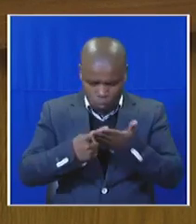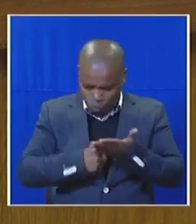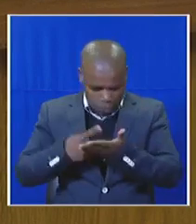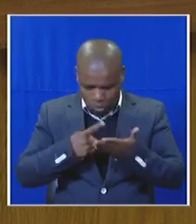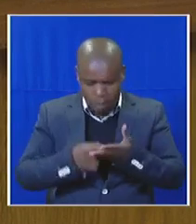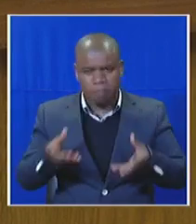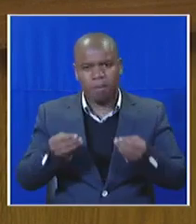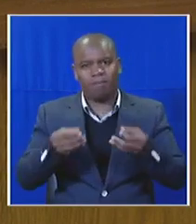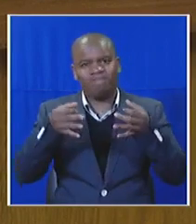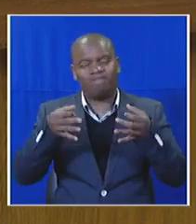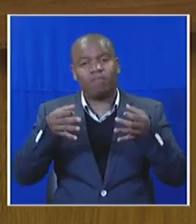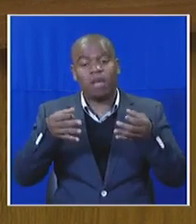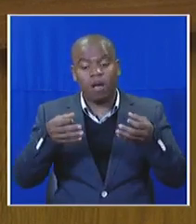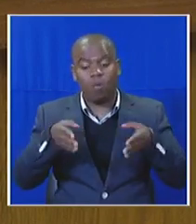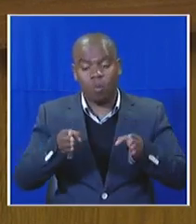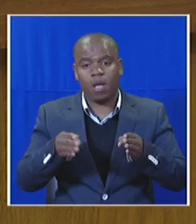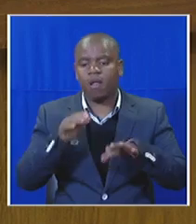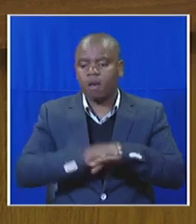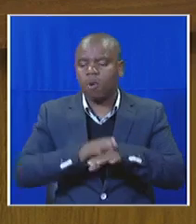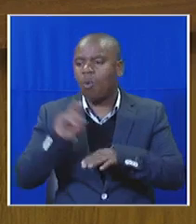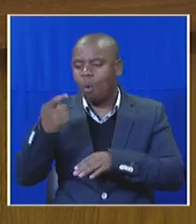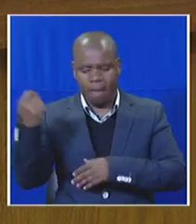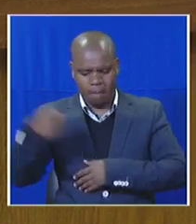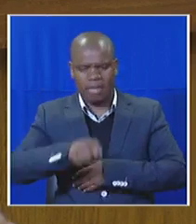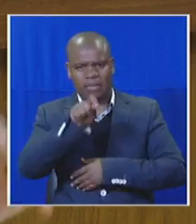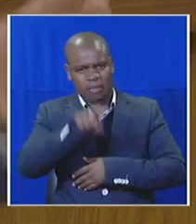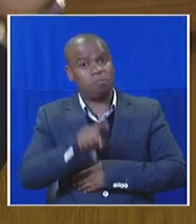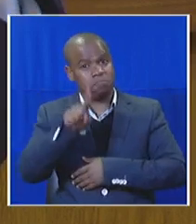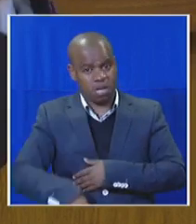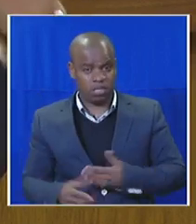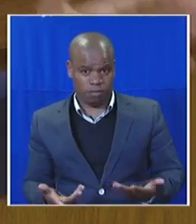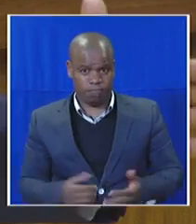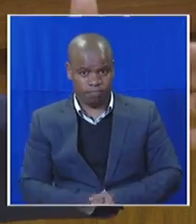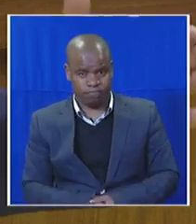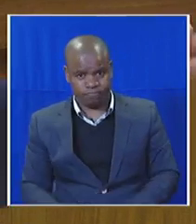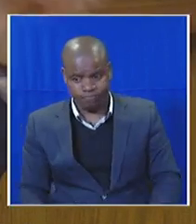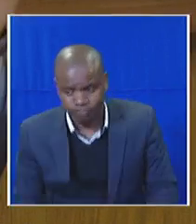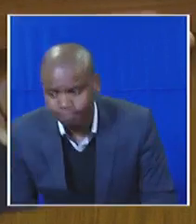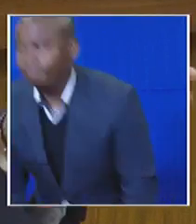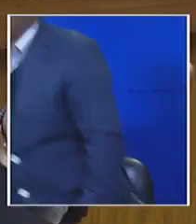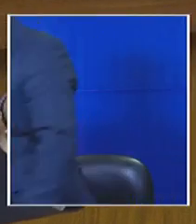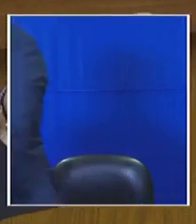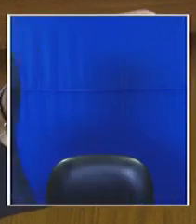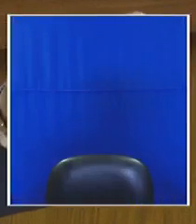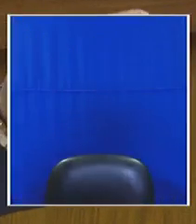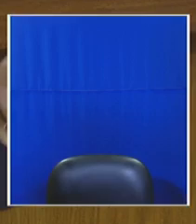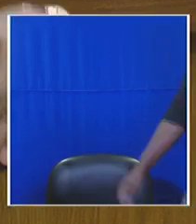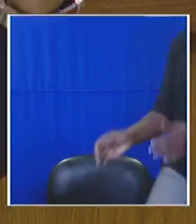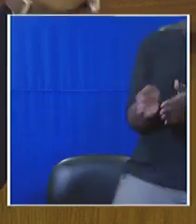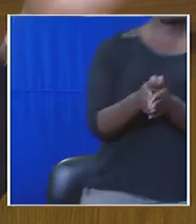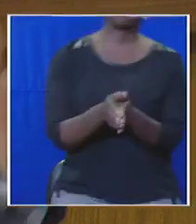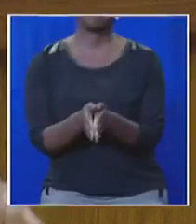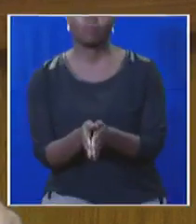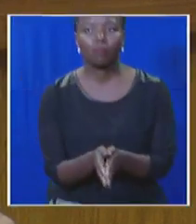pay tax where they are operating, where they are supposed to pay tax. So I'm sure the company we are referring to